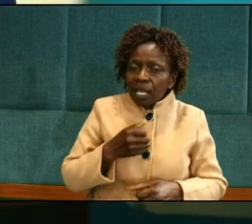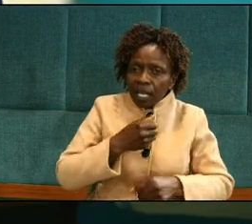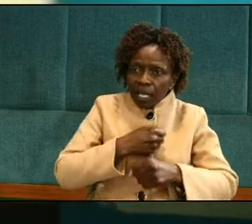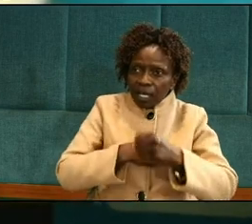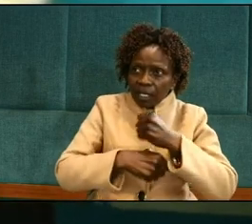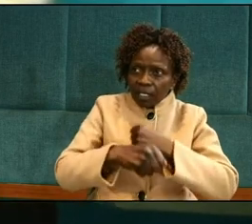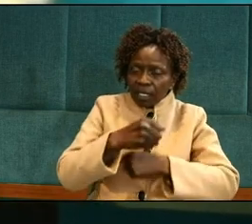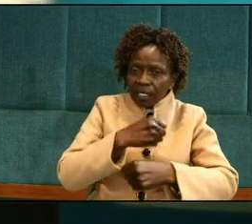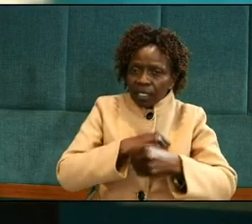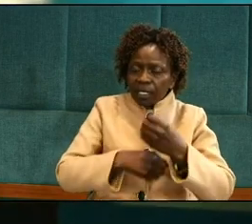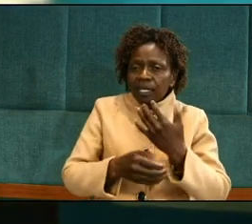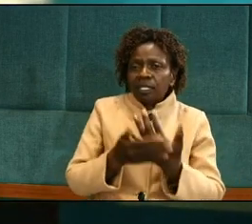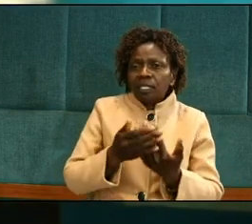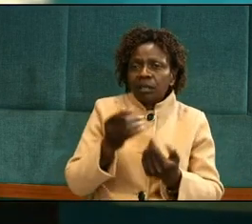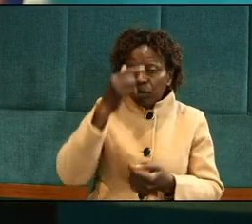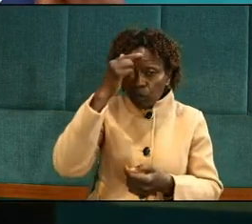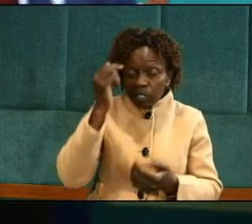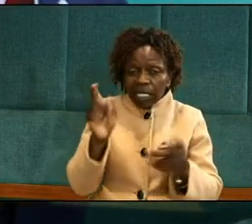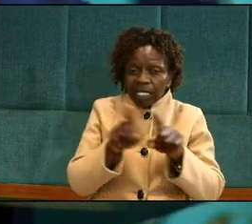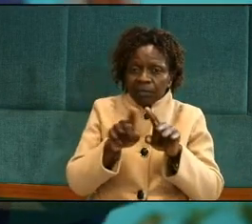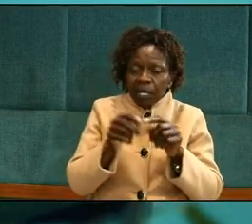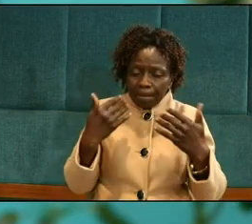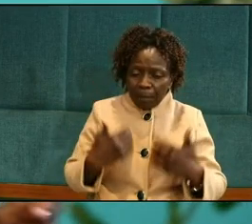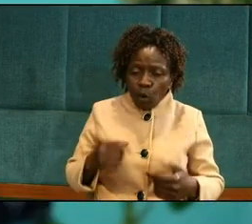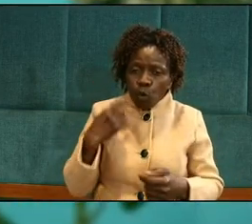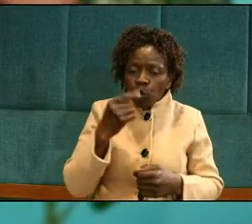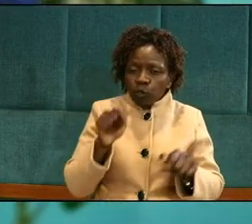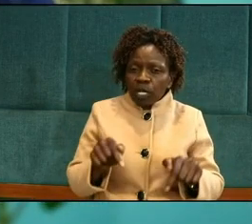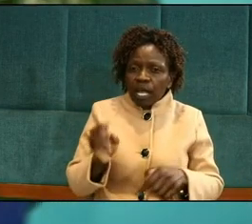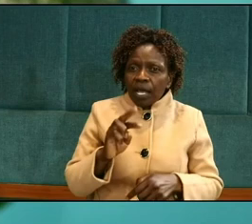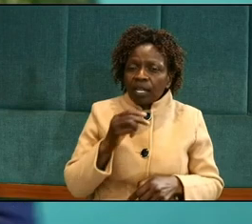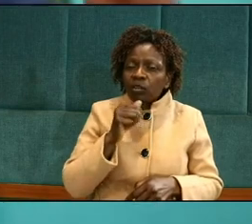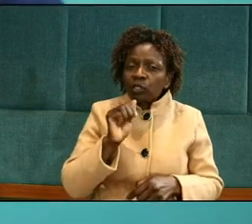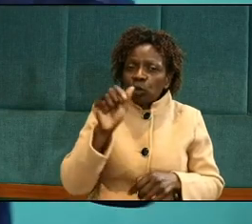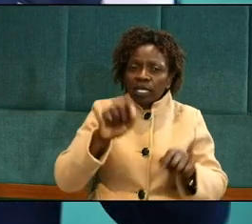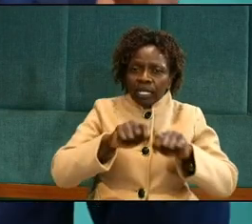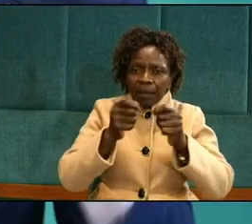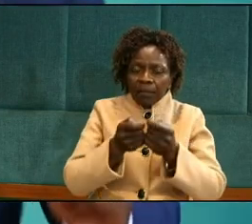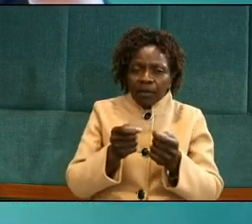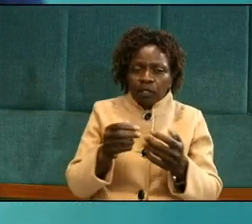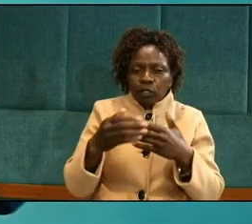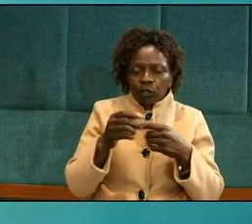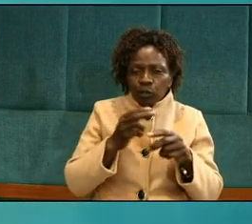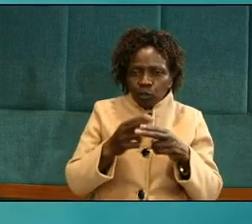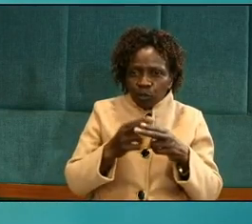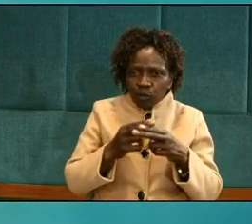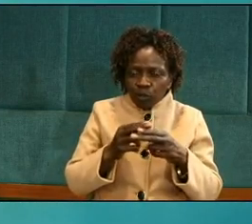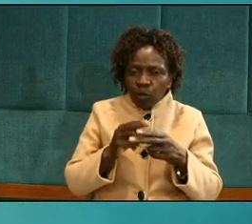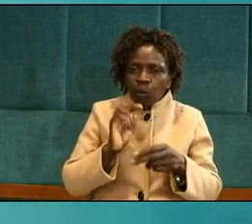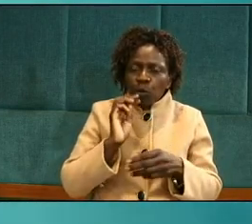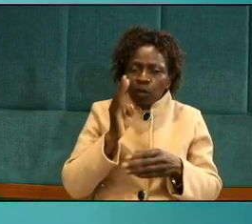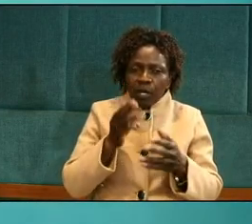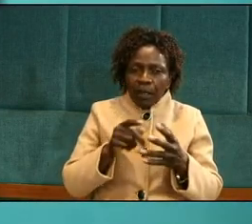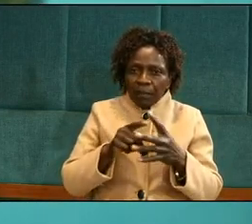exercise courtesy. Because the same people who today are not your type, very soon will begin